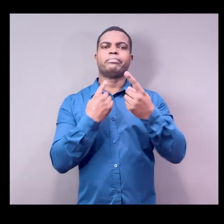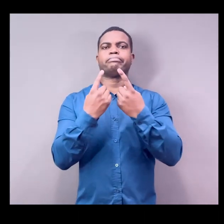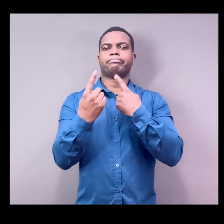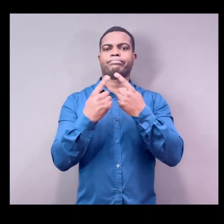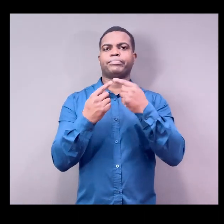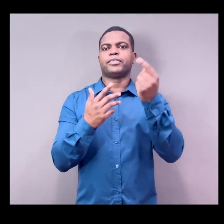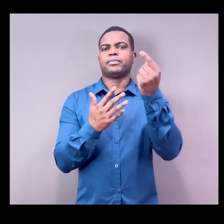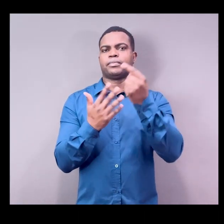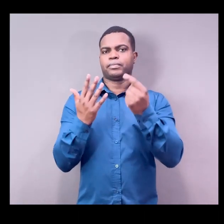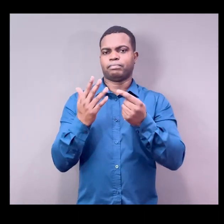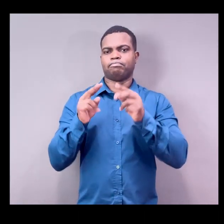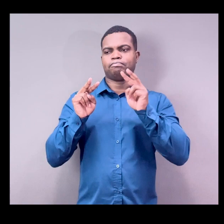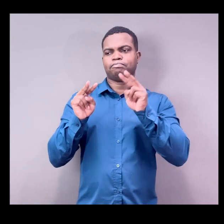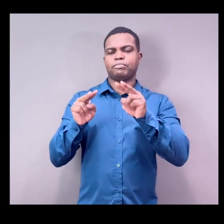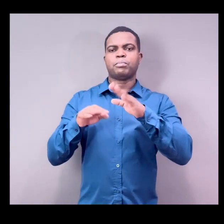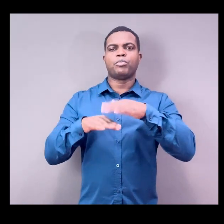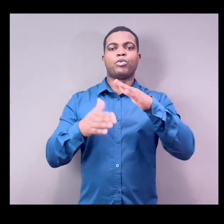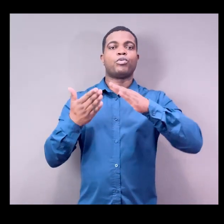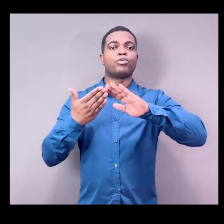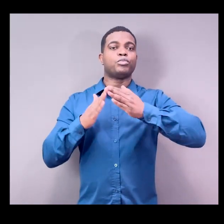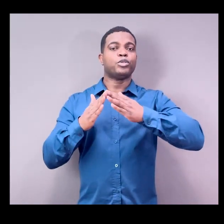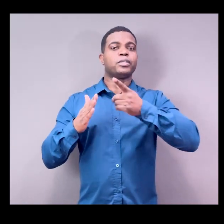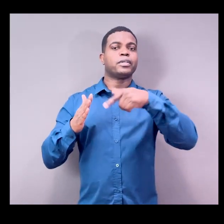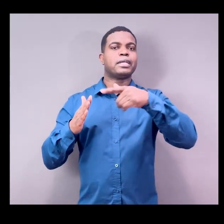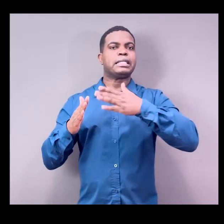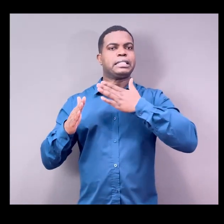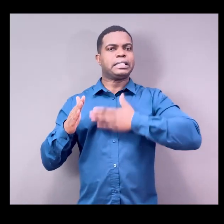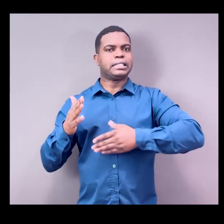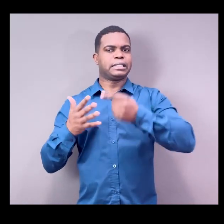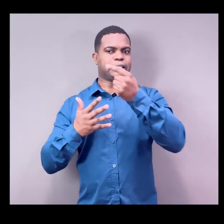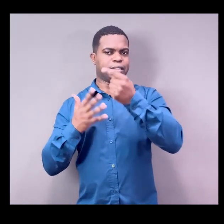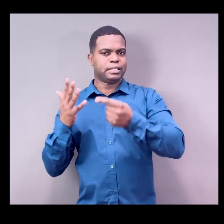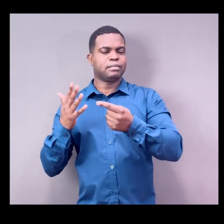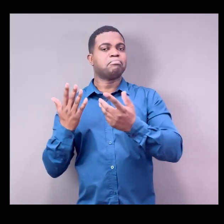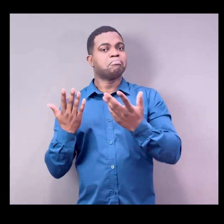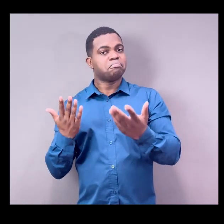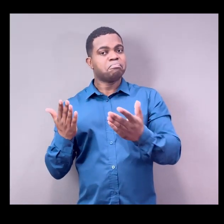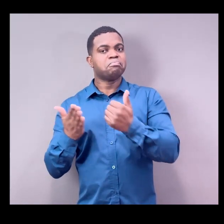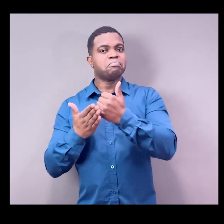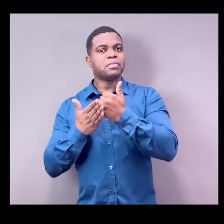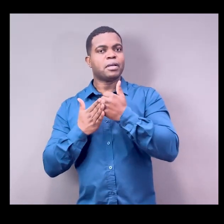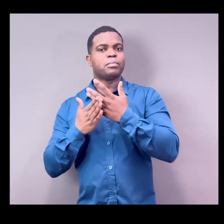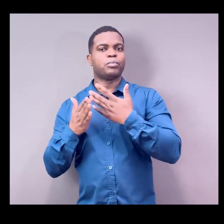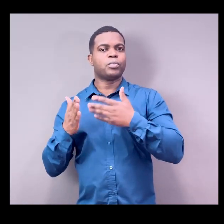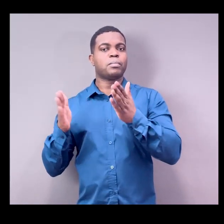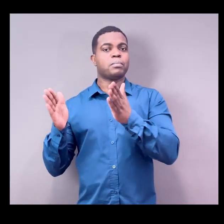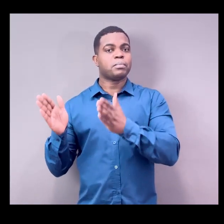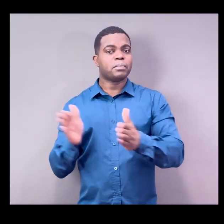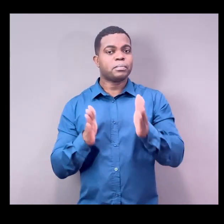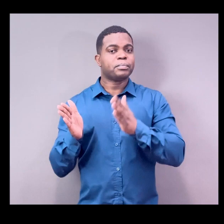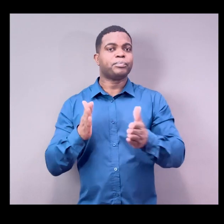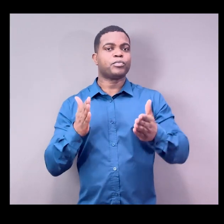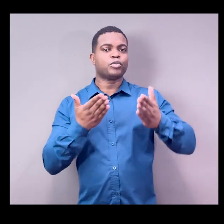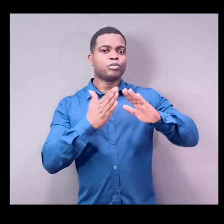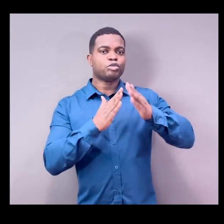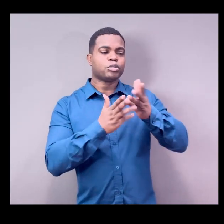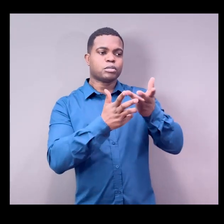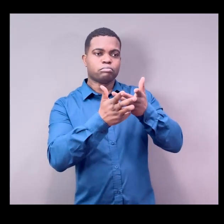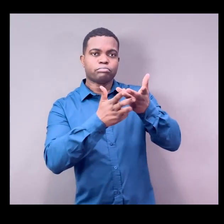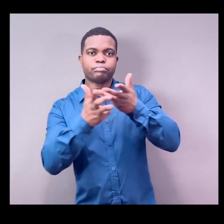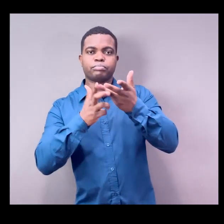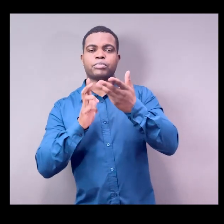about assessing community needs and assets, which is key in preparing for community